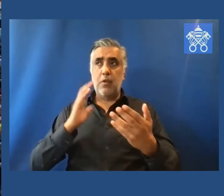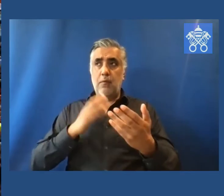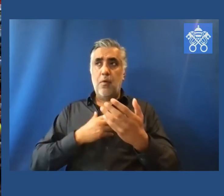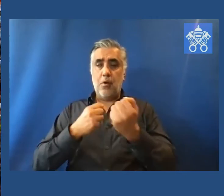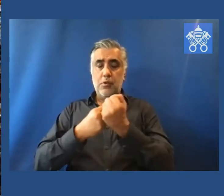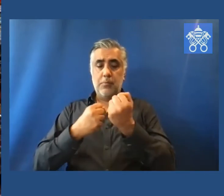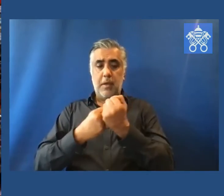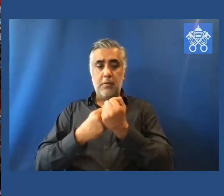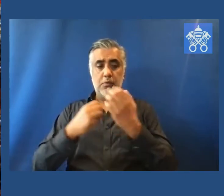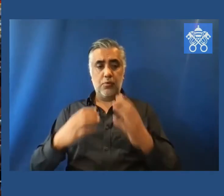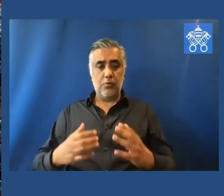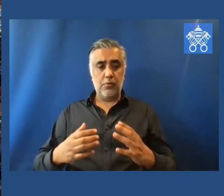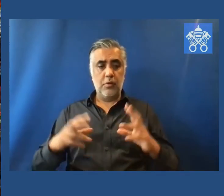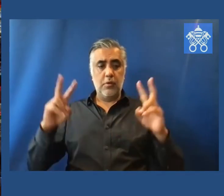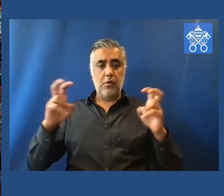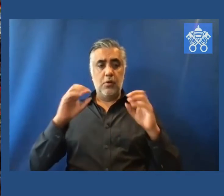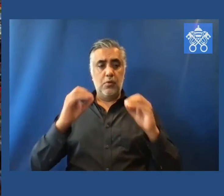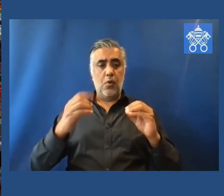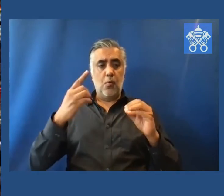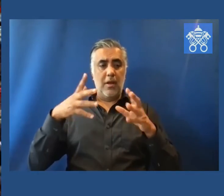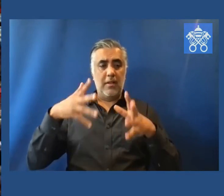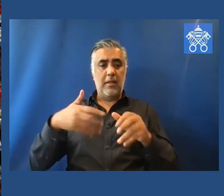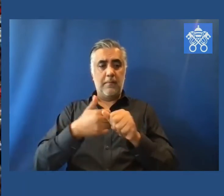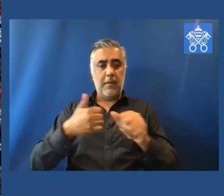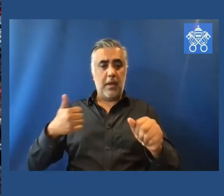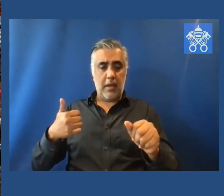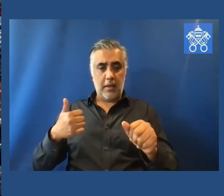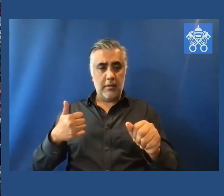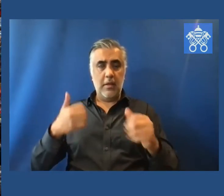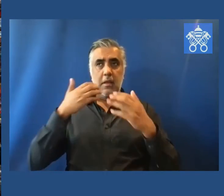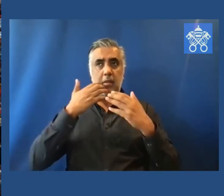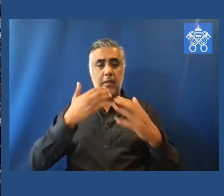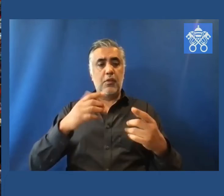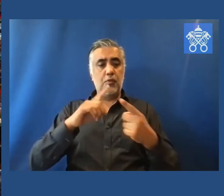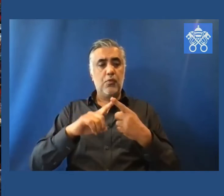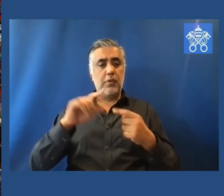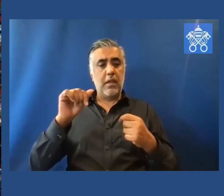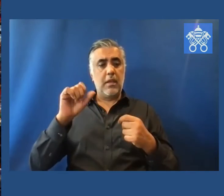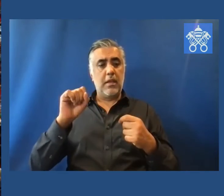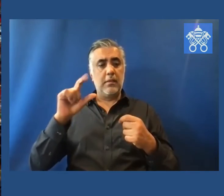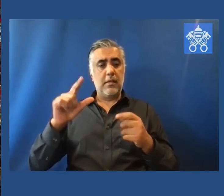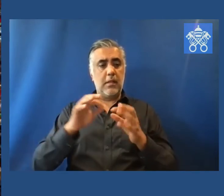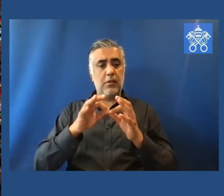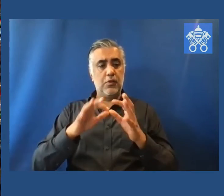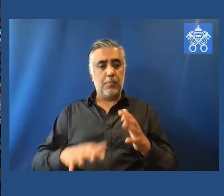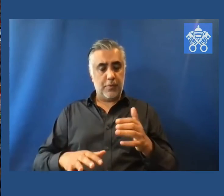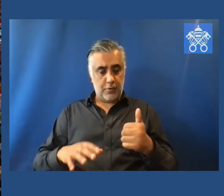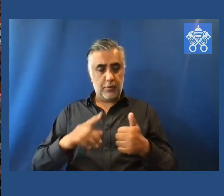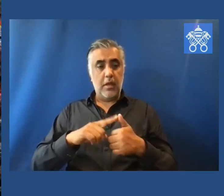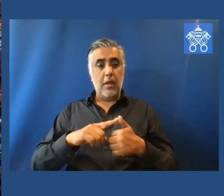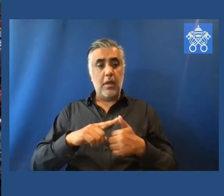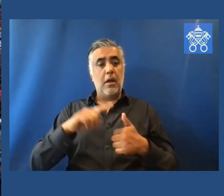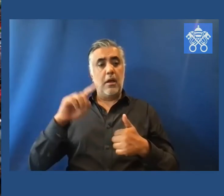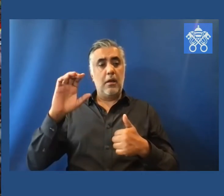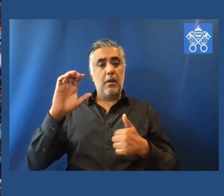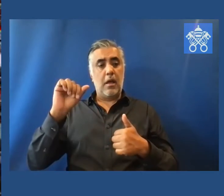We thank you all for joining us. And we hear the bells of St. Peter's. We close this live broadcast of